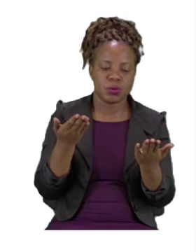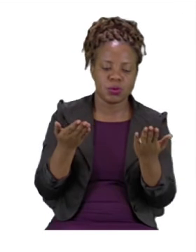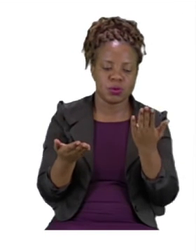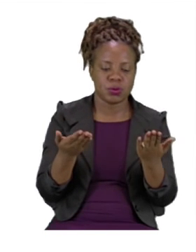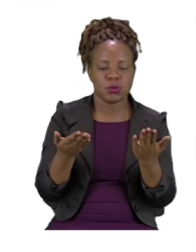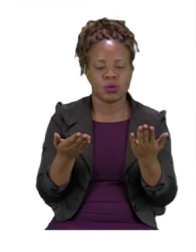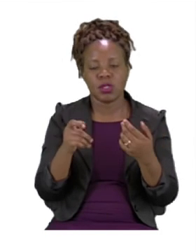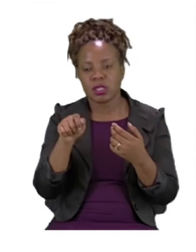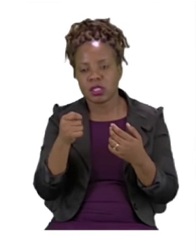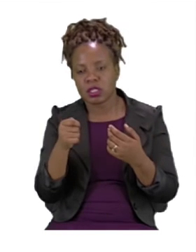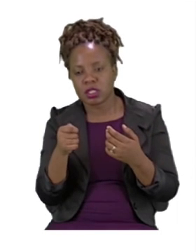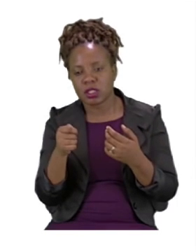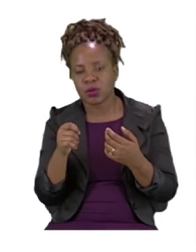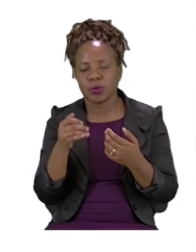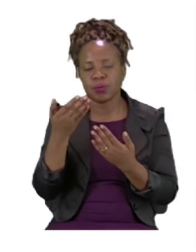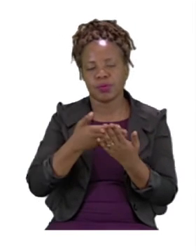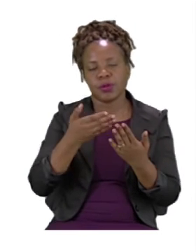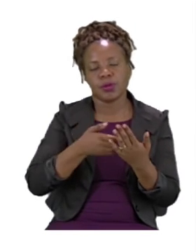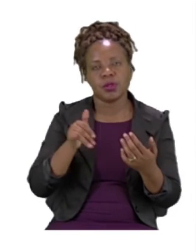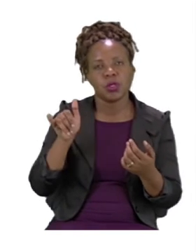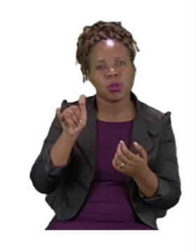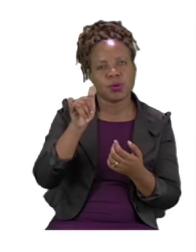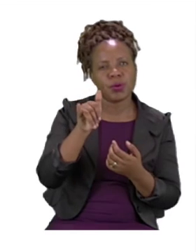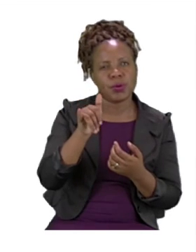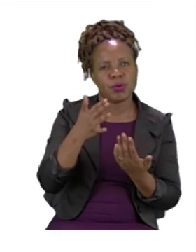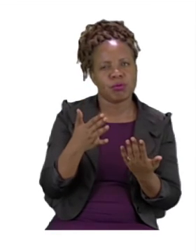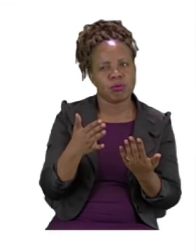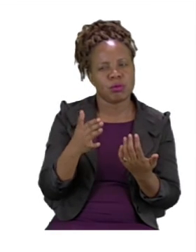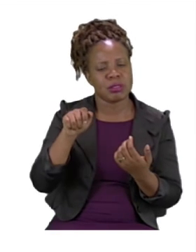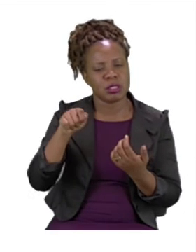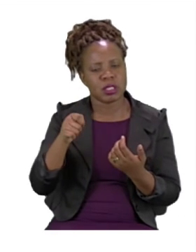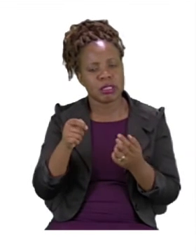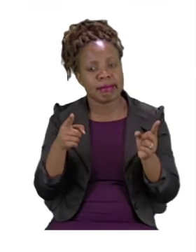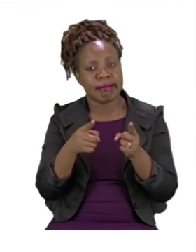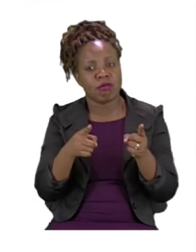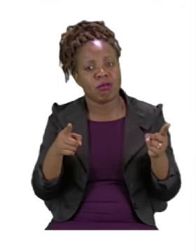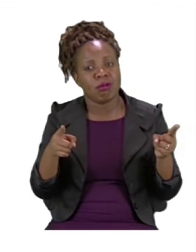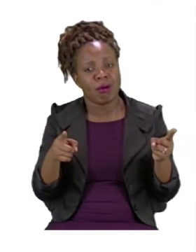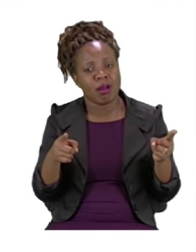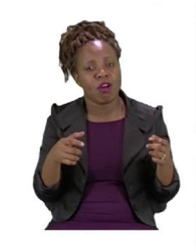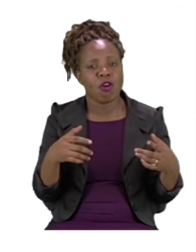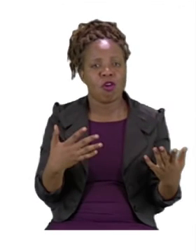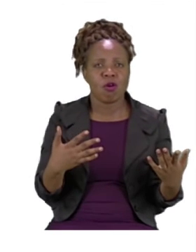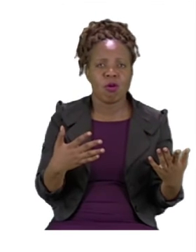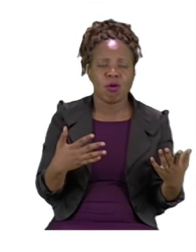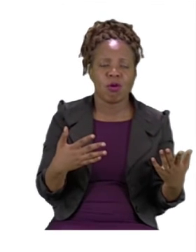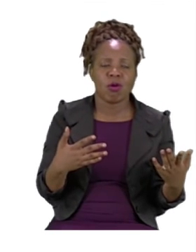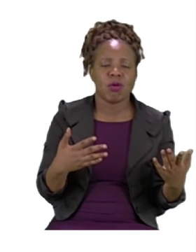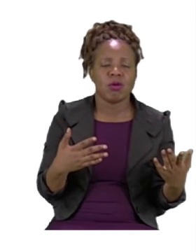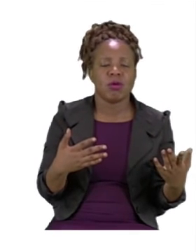to the paper plane. Is the key longer than the paper plane, or is